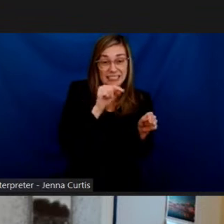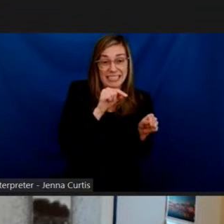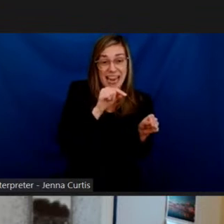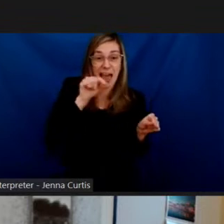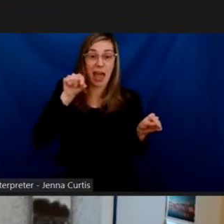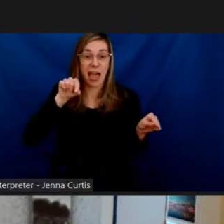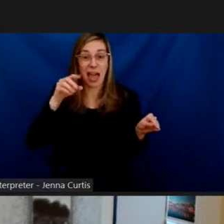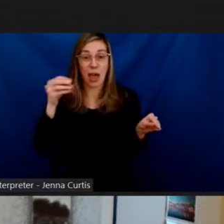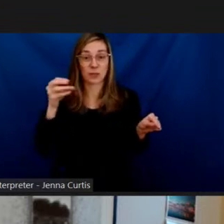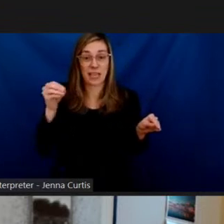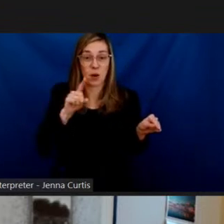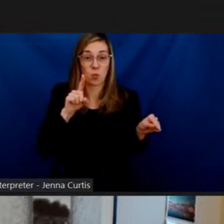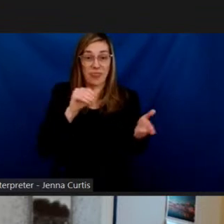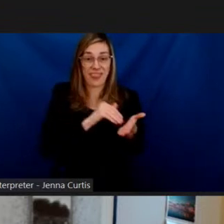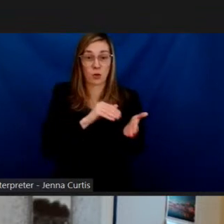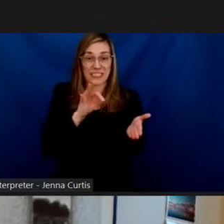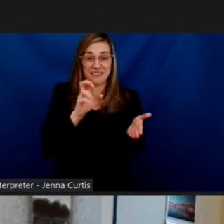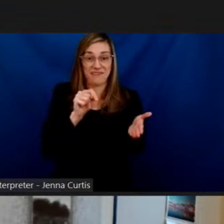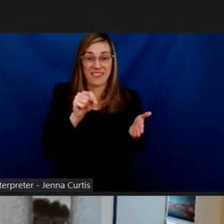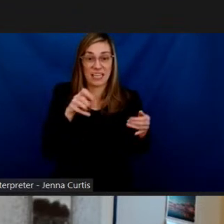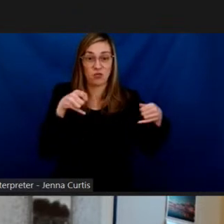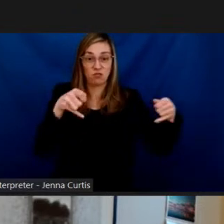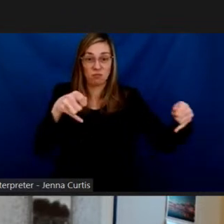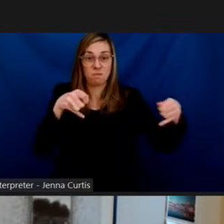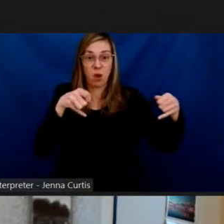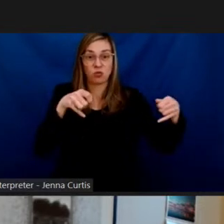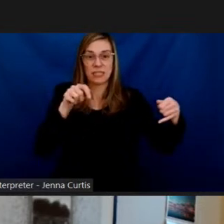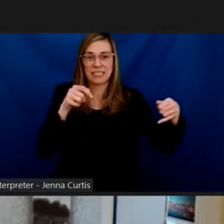Back to my initial question about that checking of